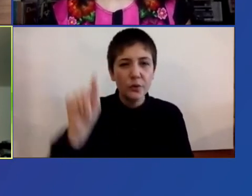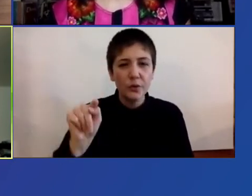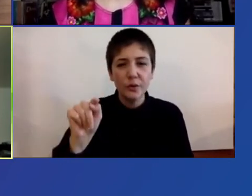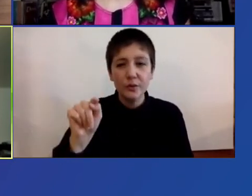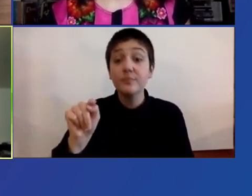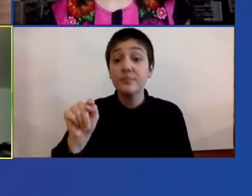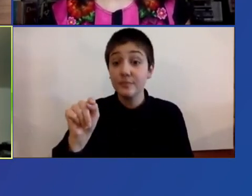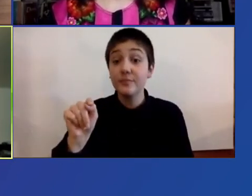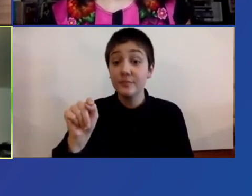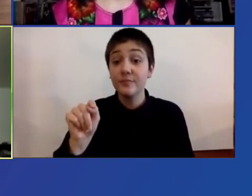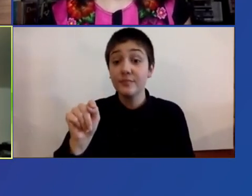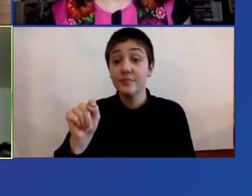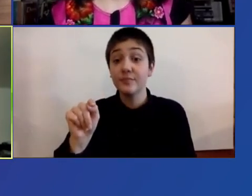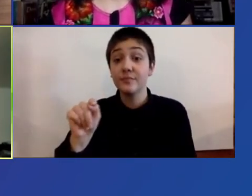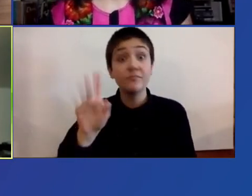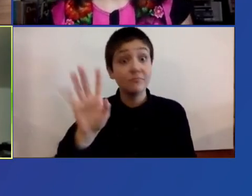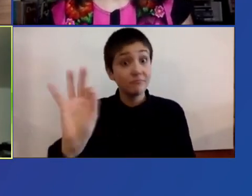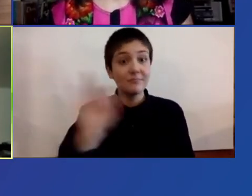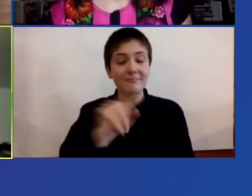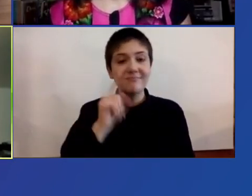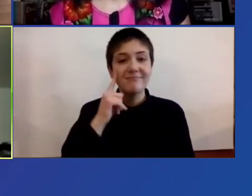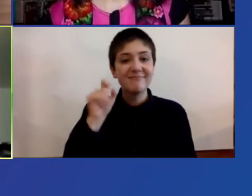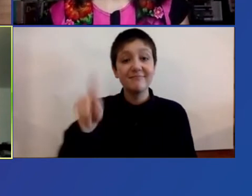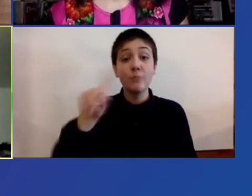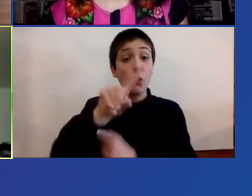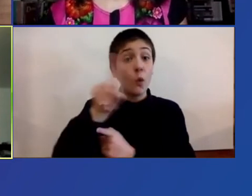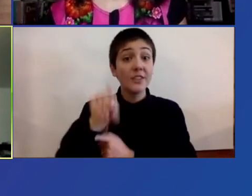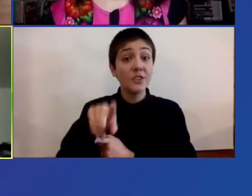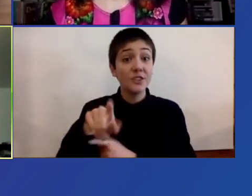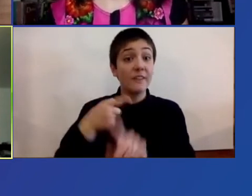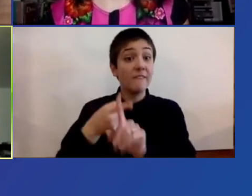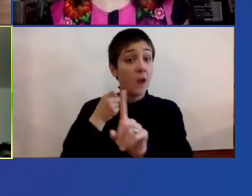Okay. This question is from